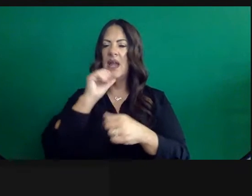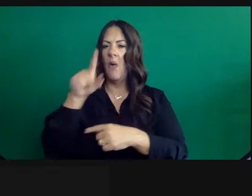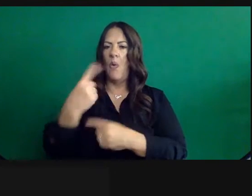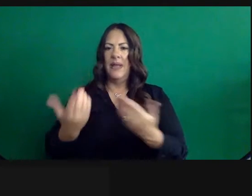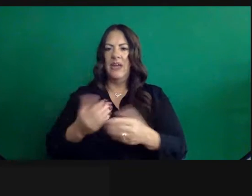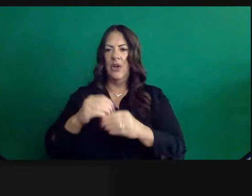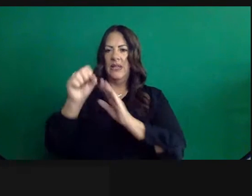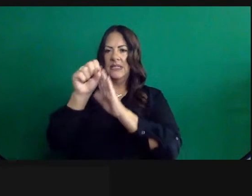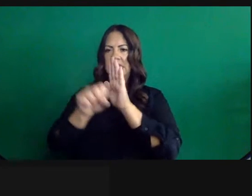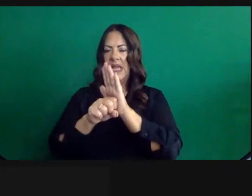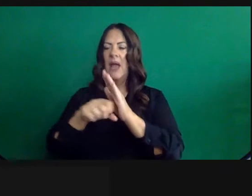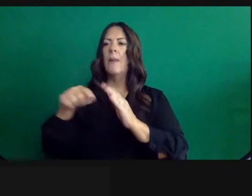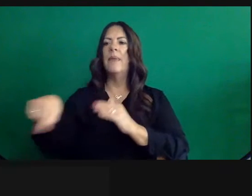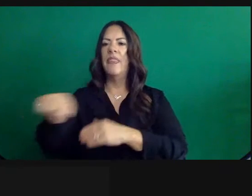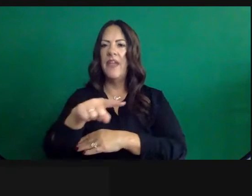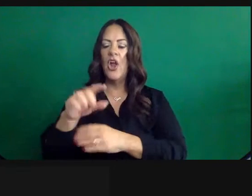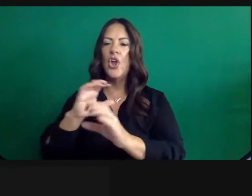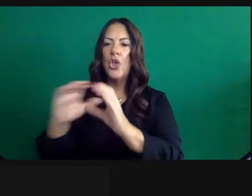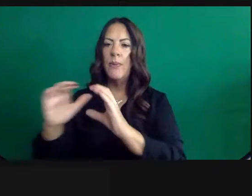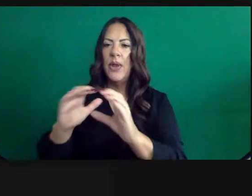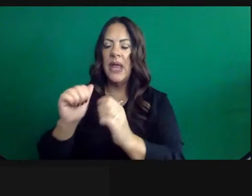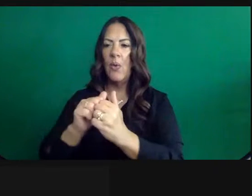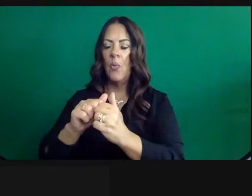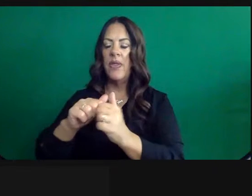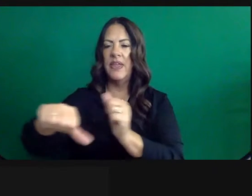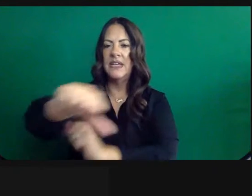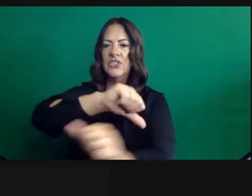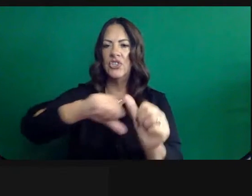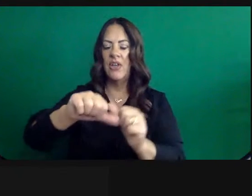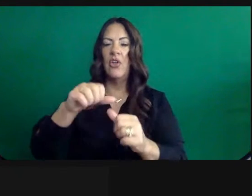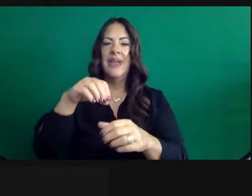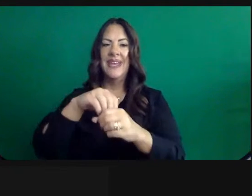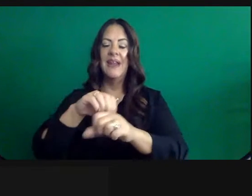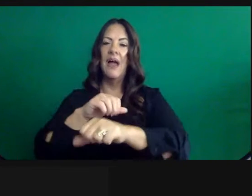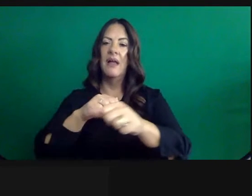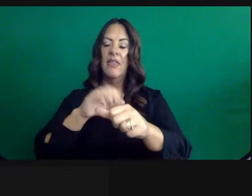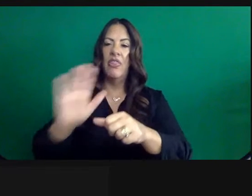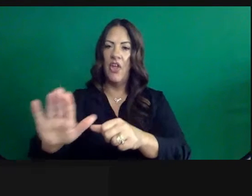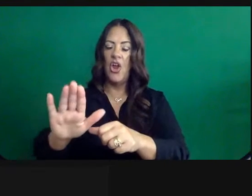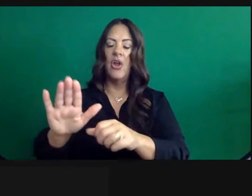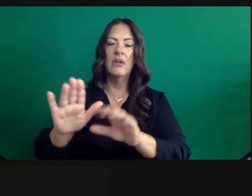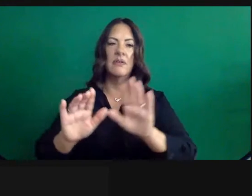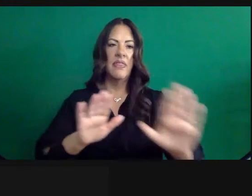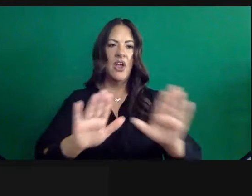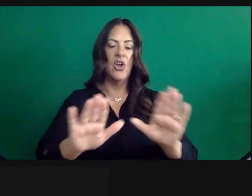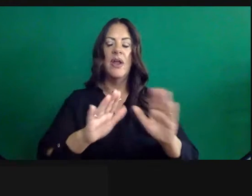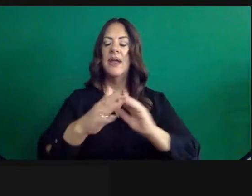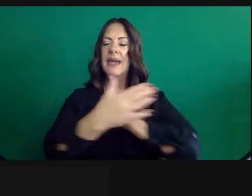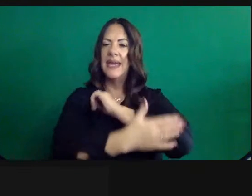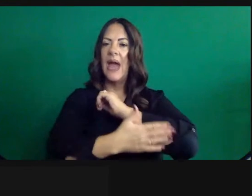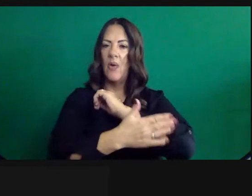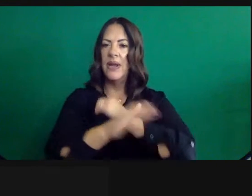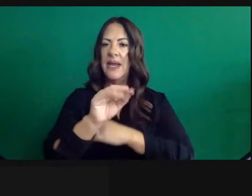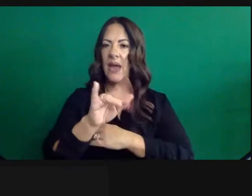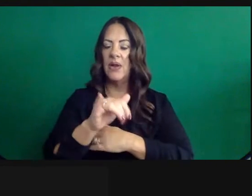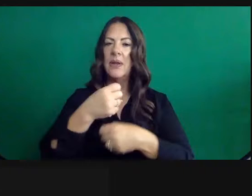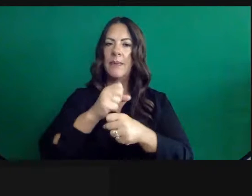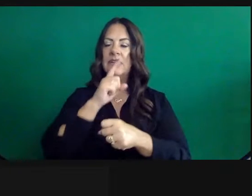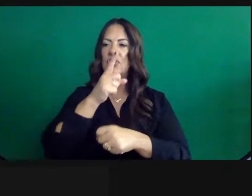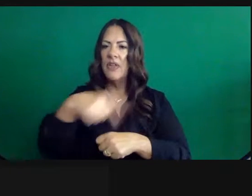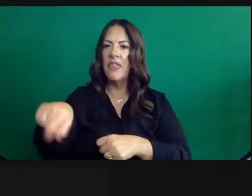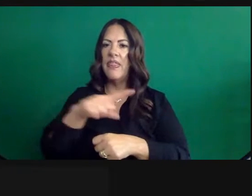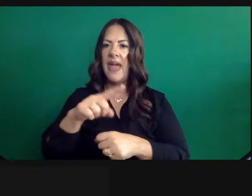but also with the county to make sure that patients, when they do arrive to receive care, that we're most well positioned